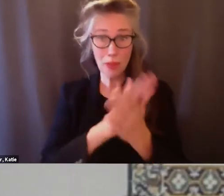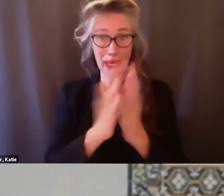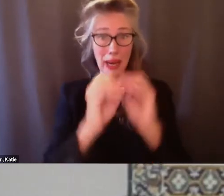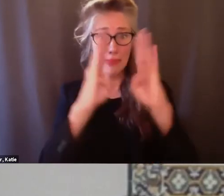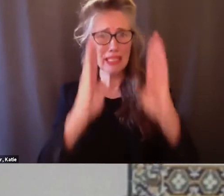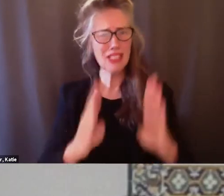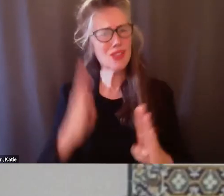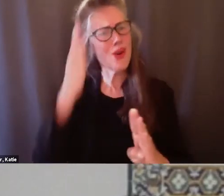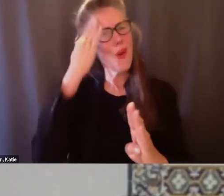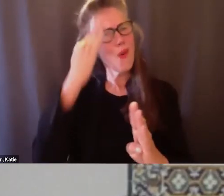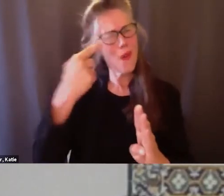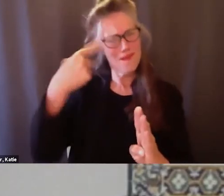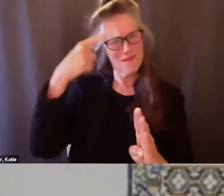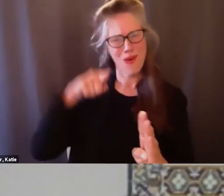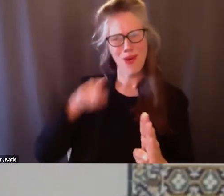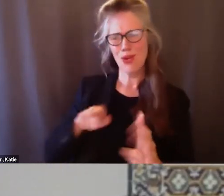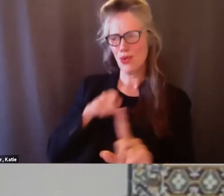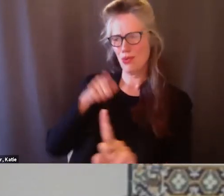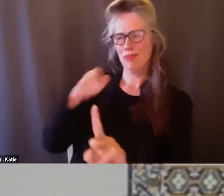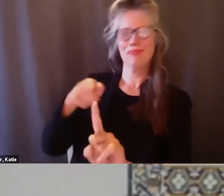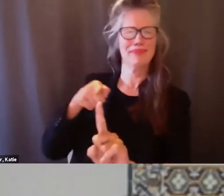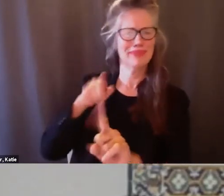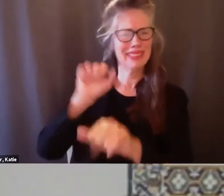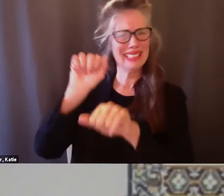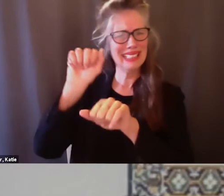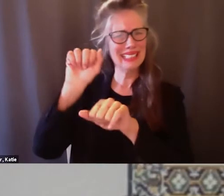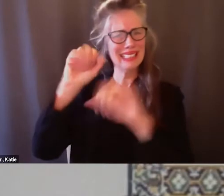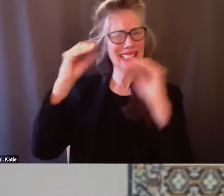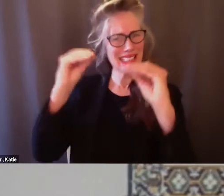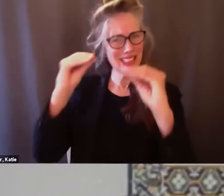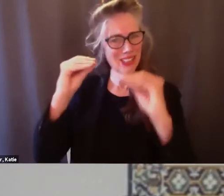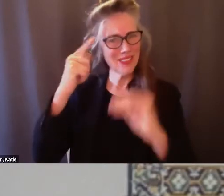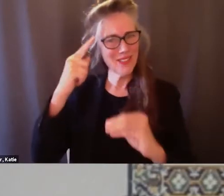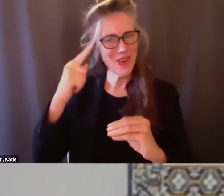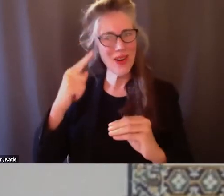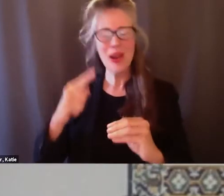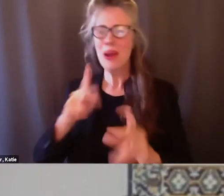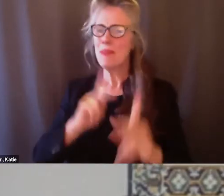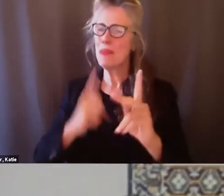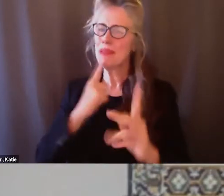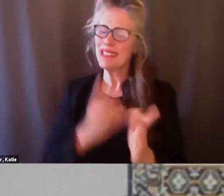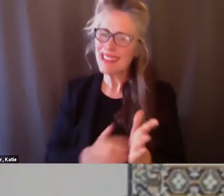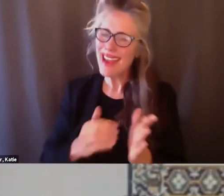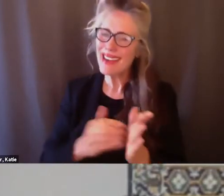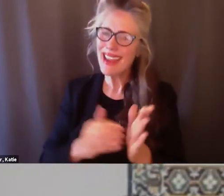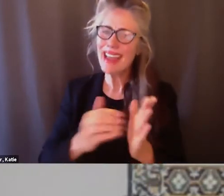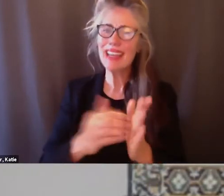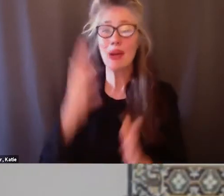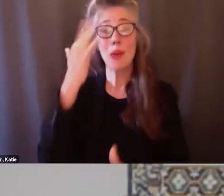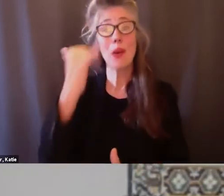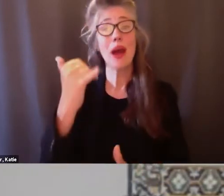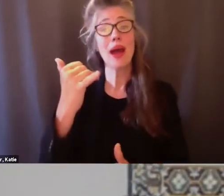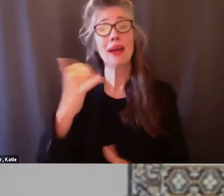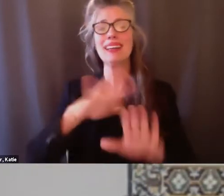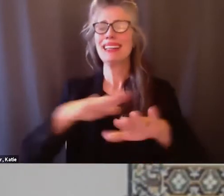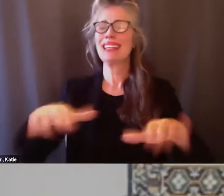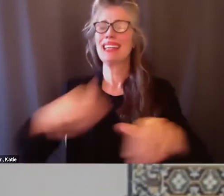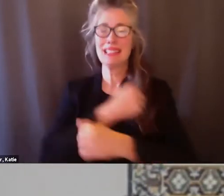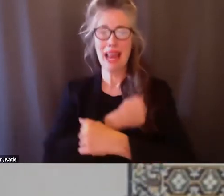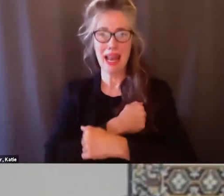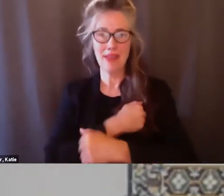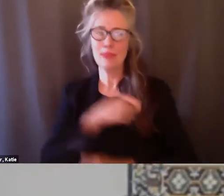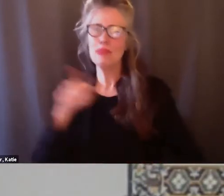may need some re-energizing. She said, why are you teaching? And the overwhelming answer was, because I love kids. But what she